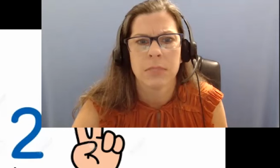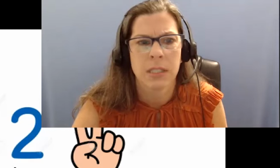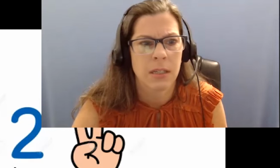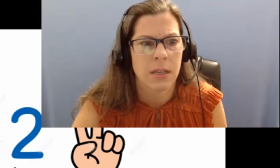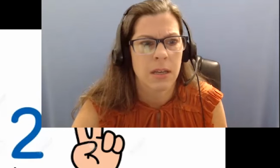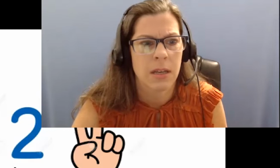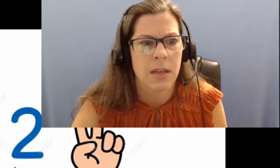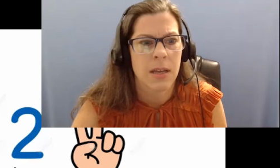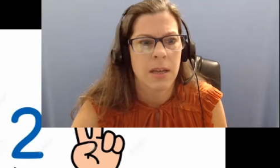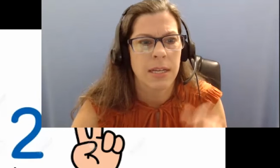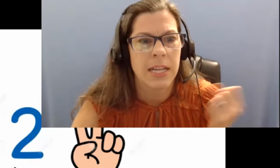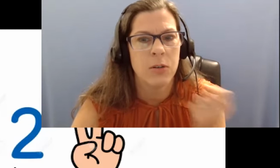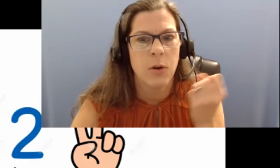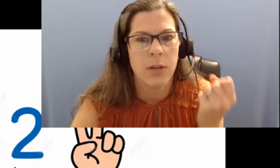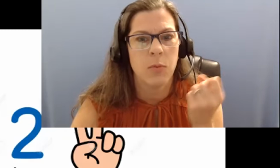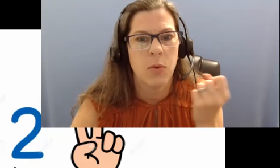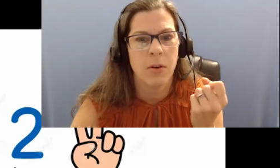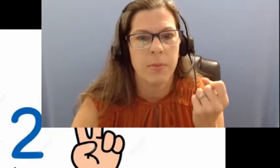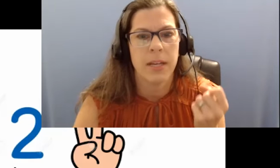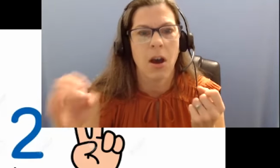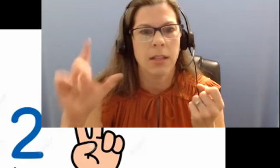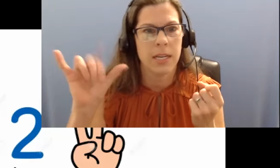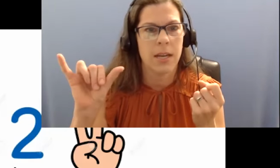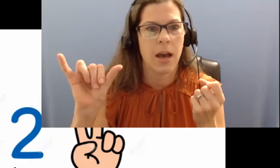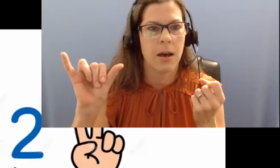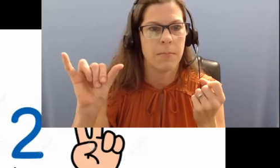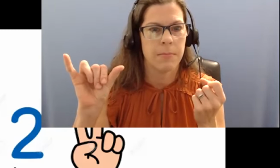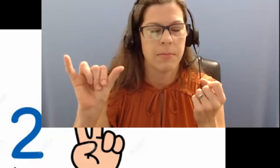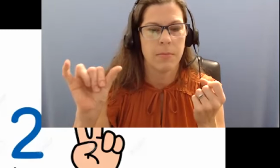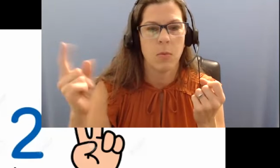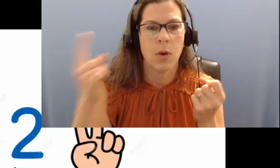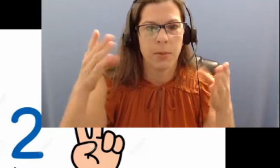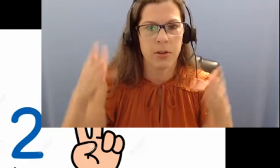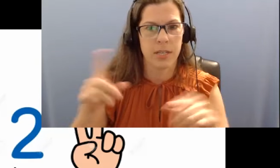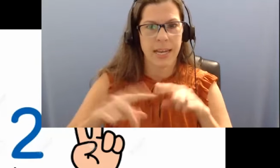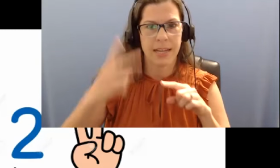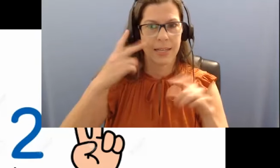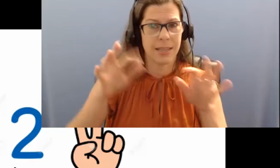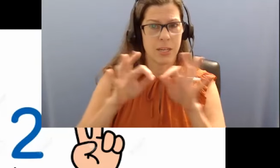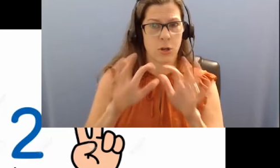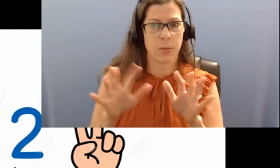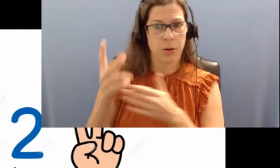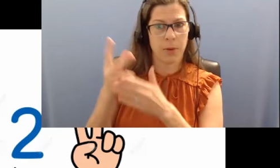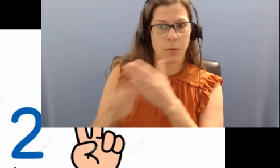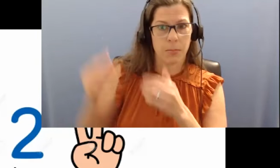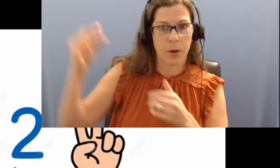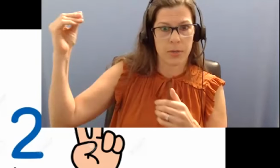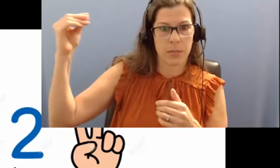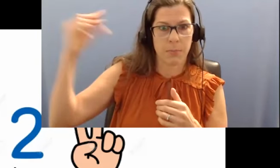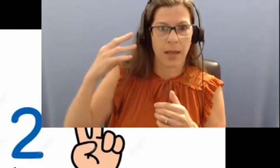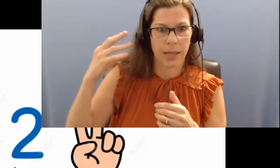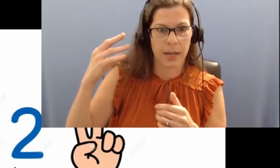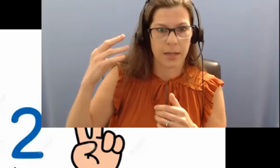the program. Can you hold on one moment, Holly? One person can't see the interpreter, but we're